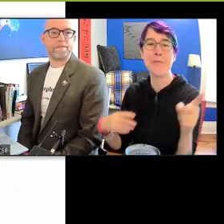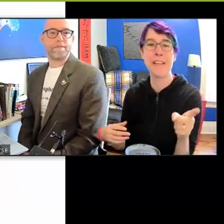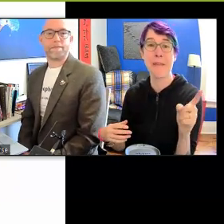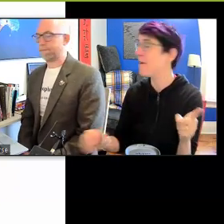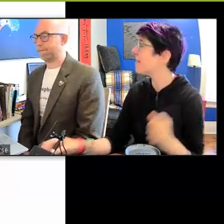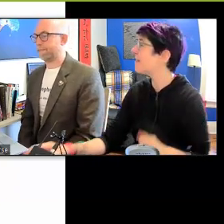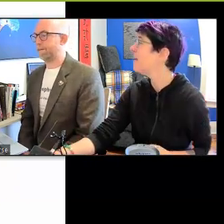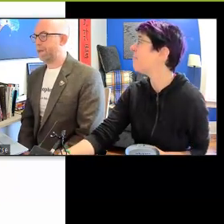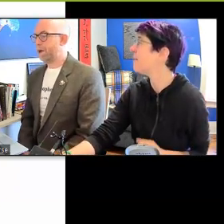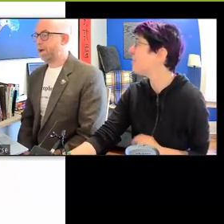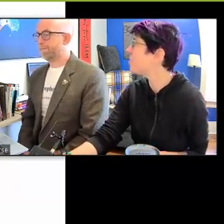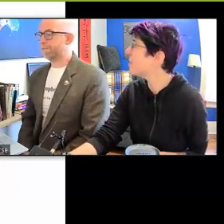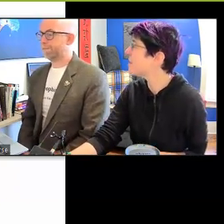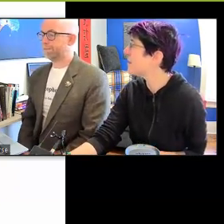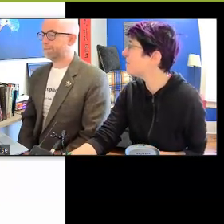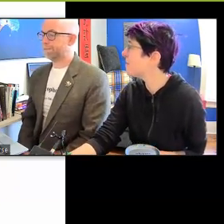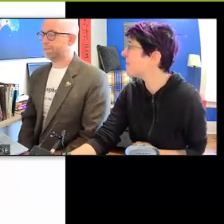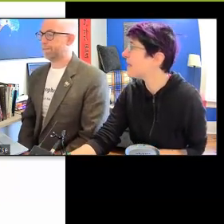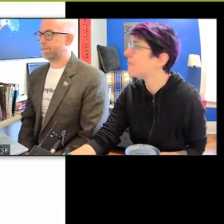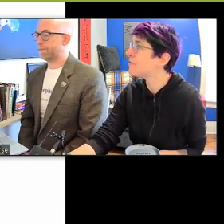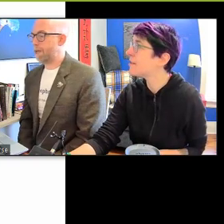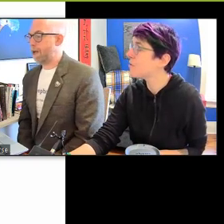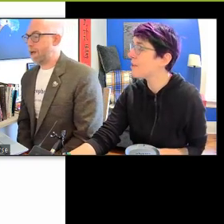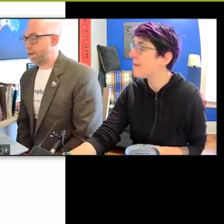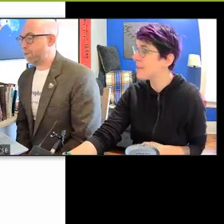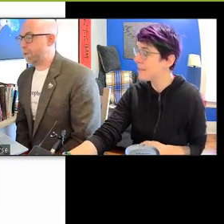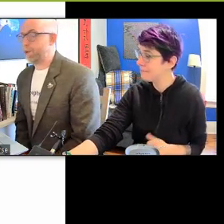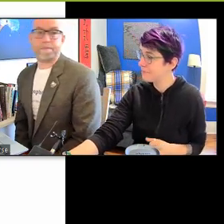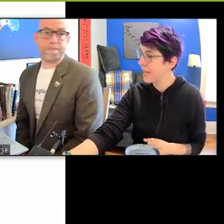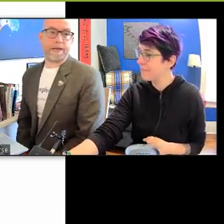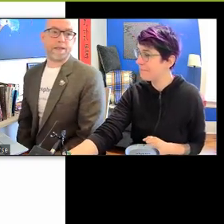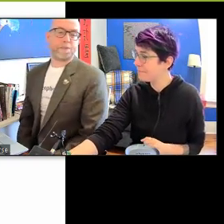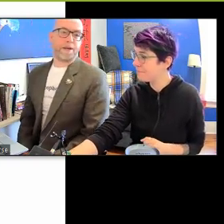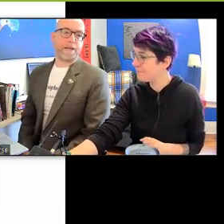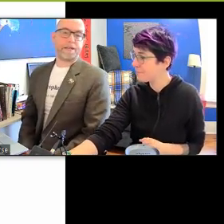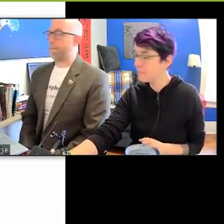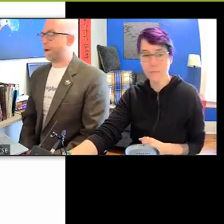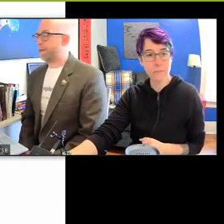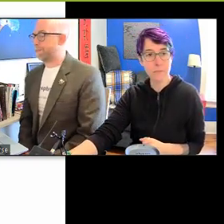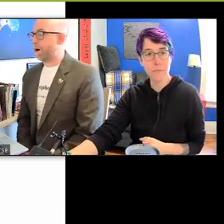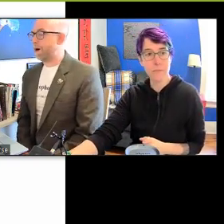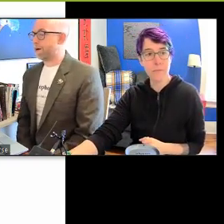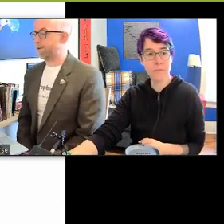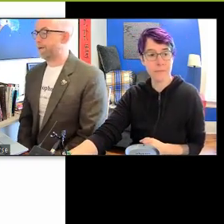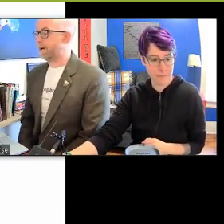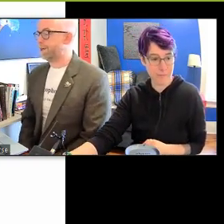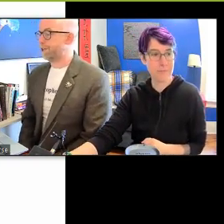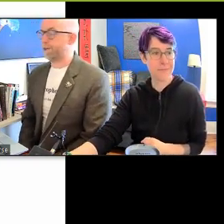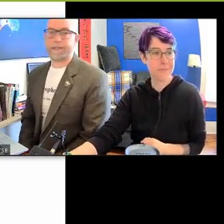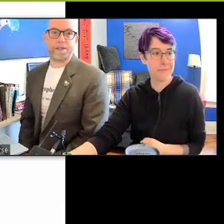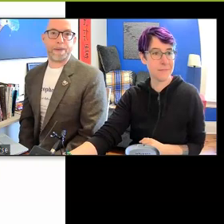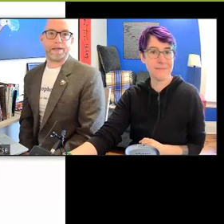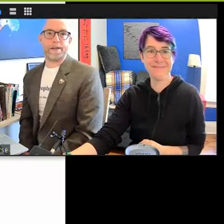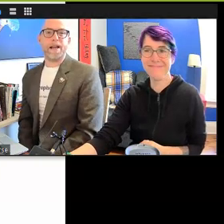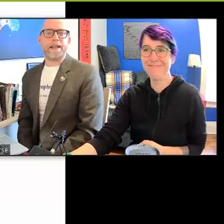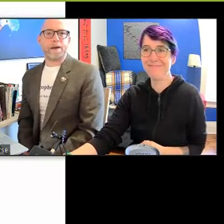is the woolly mammoth. But first, we're going to talk a little bit about the evolution of the woolly mammoth. We should, because it's pretty amazing. Our body is a bog of very kind and sharing